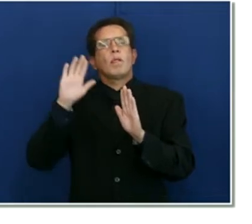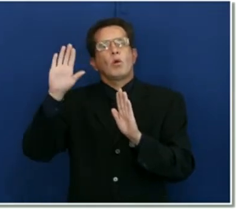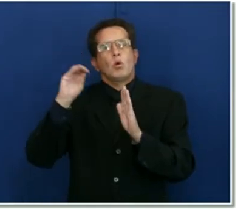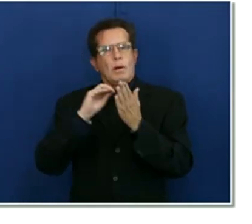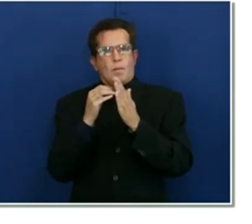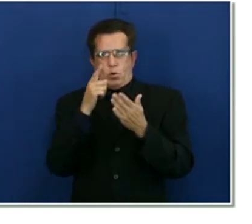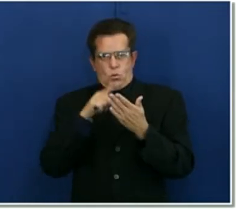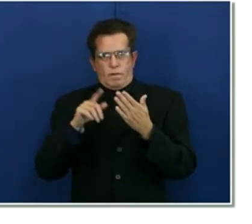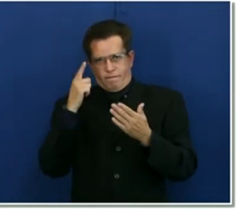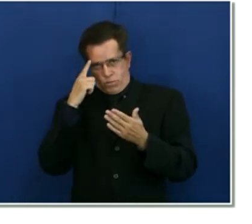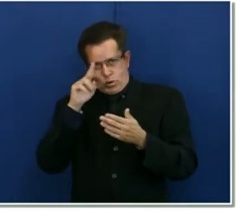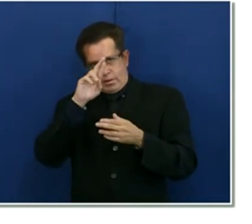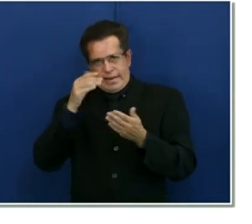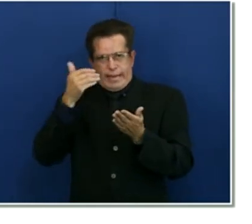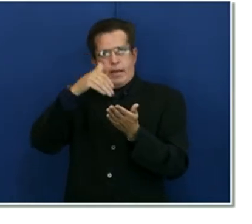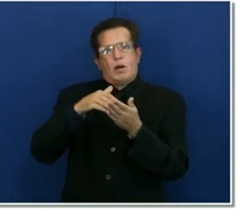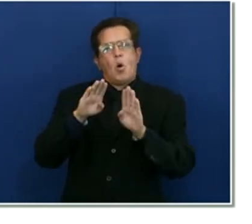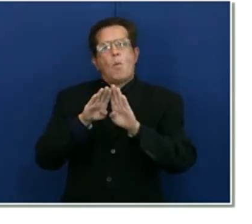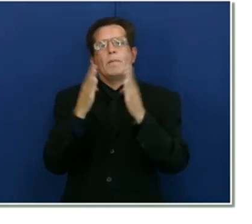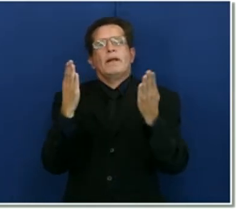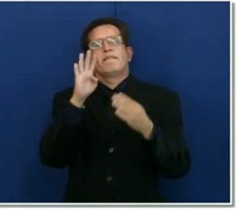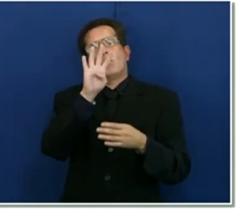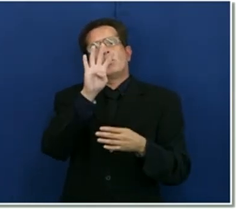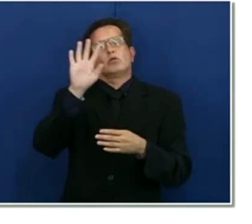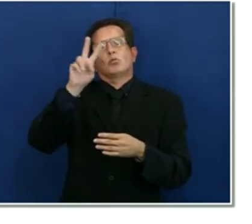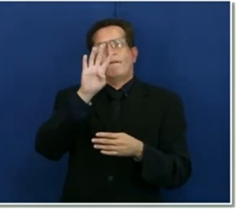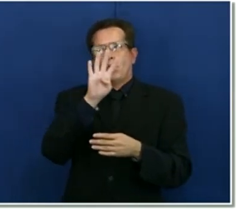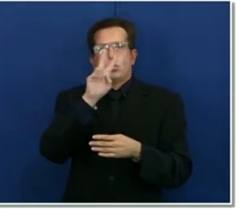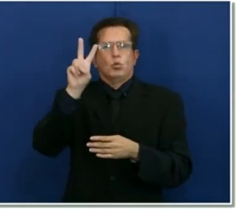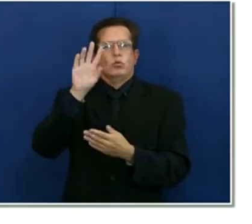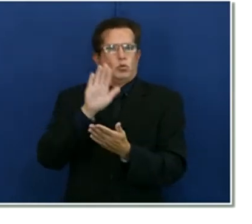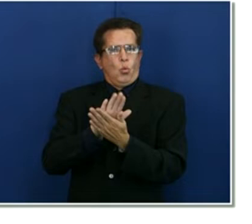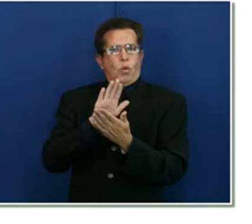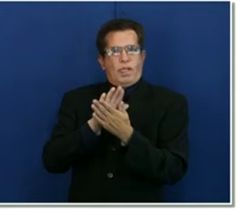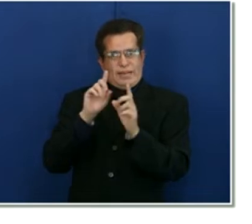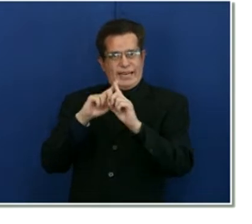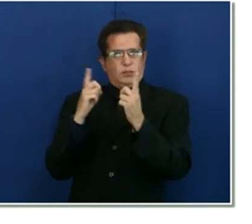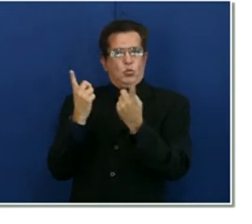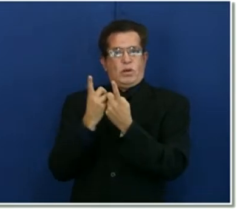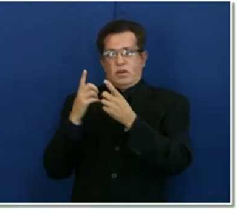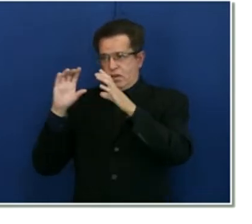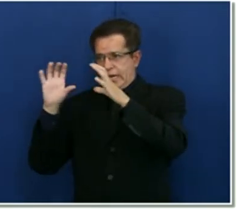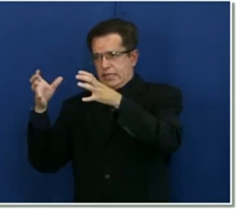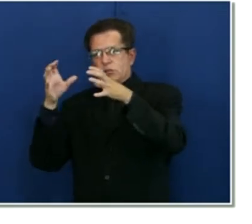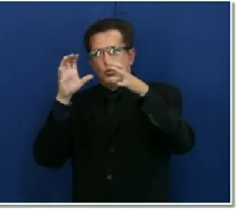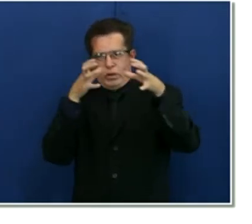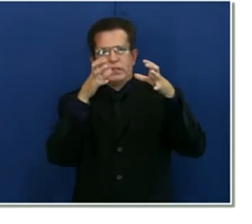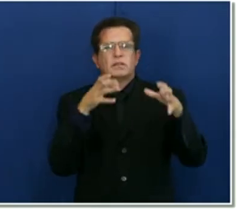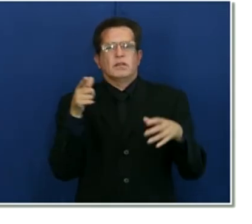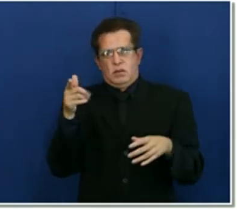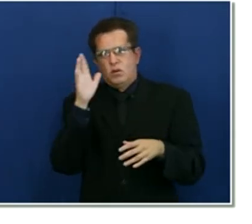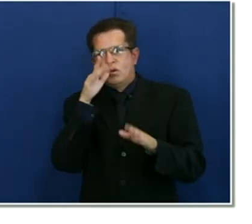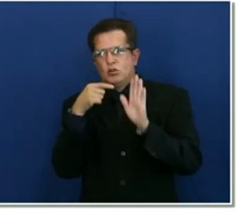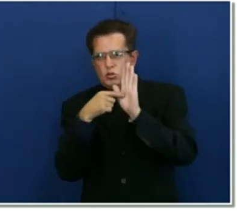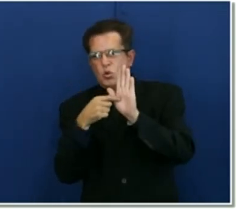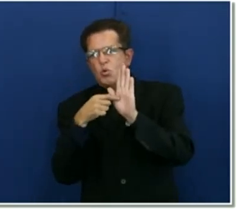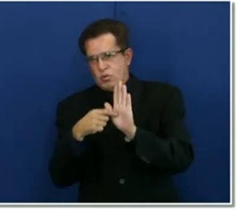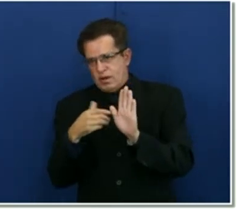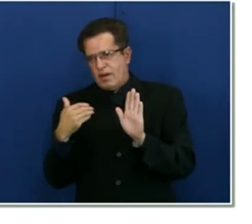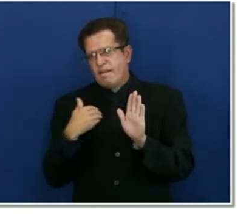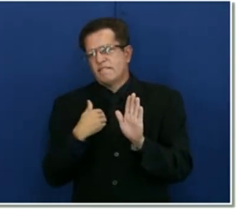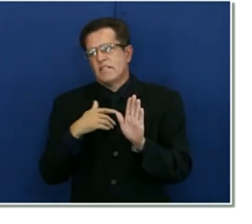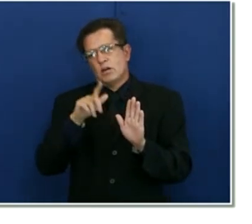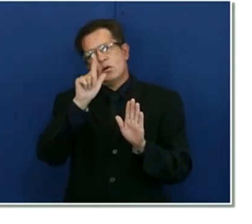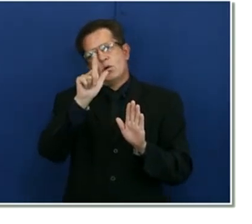for reopening of 42 school districts includes the following. We have